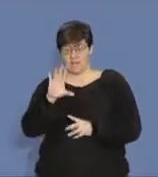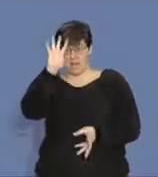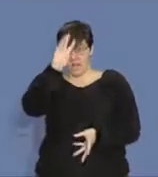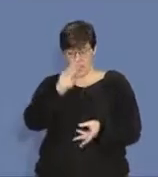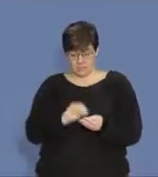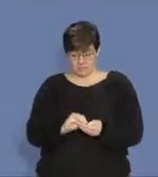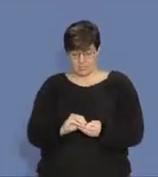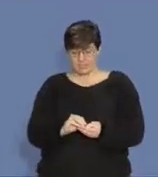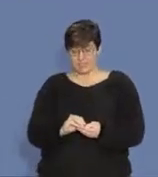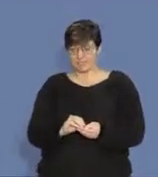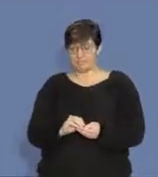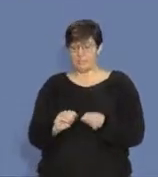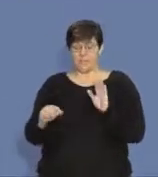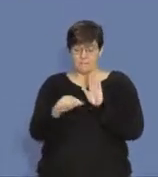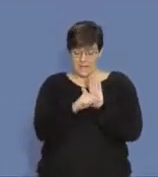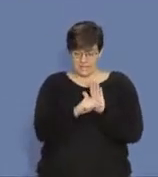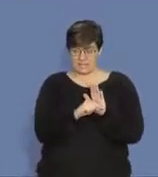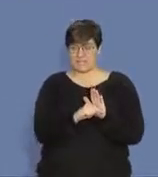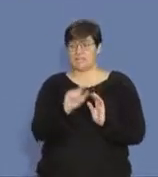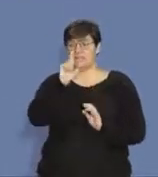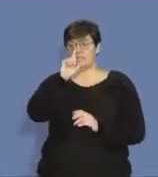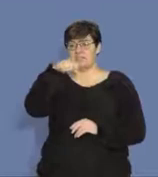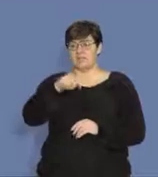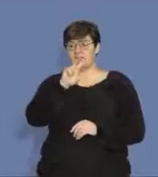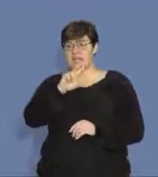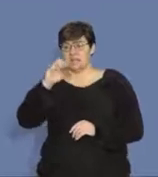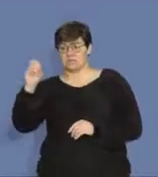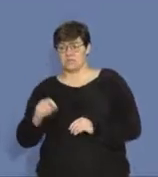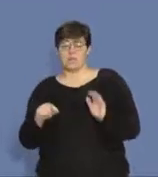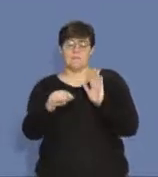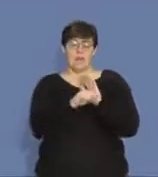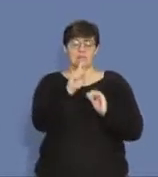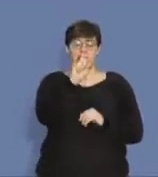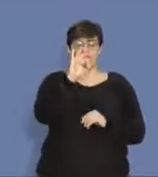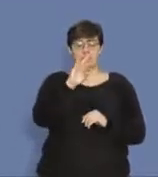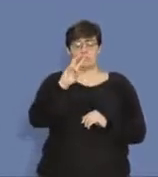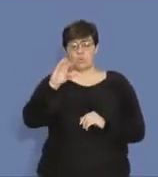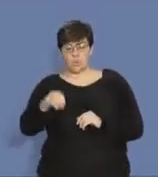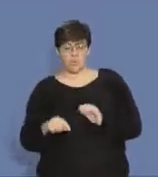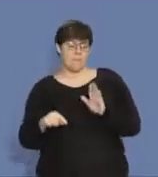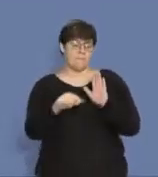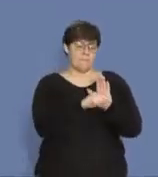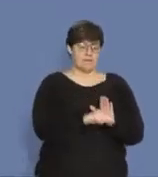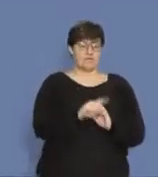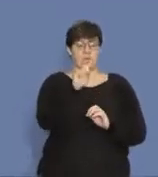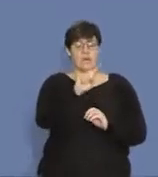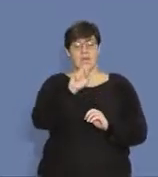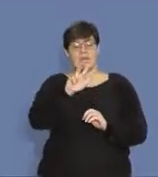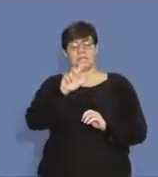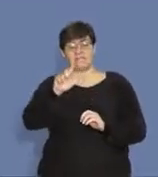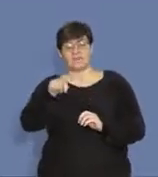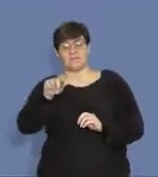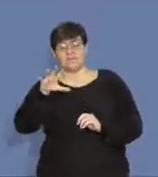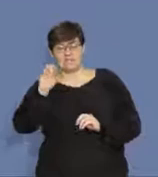components. I subtract minus 7,800 minus 1,320 minus 187.50.